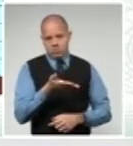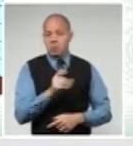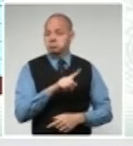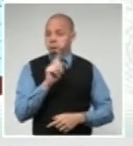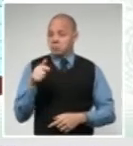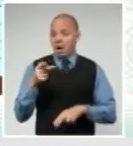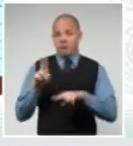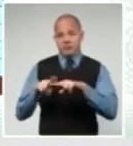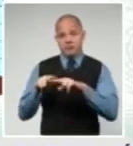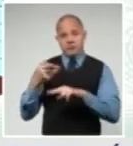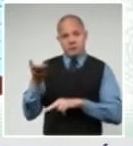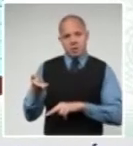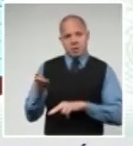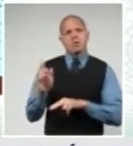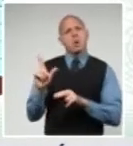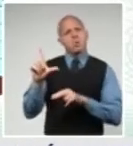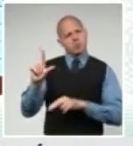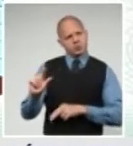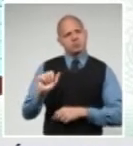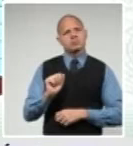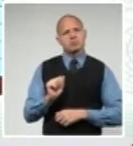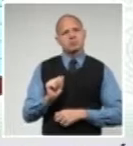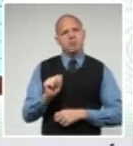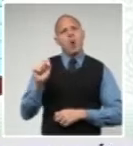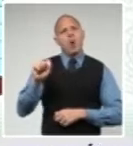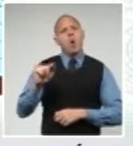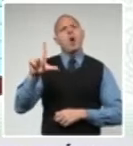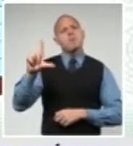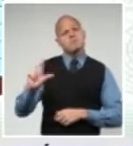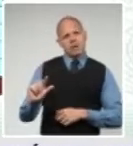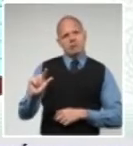16.67, Santi Spíritus increases to